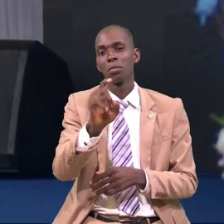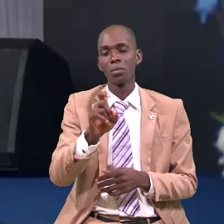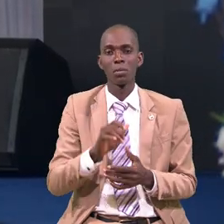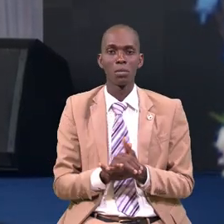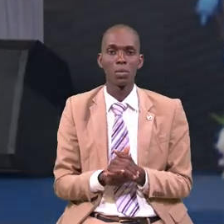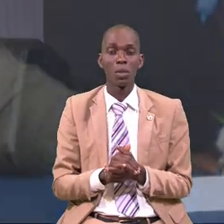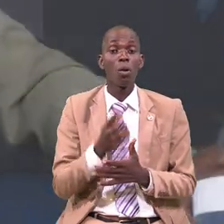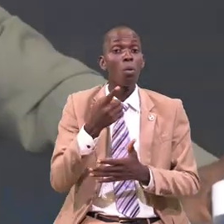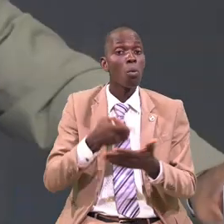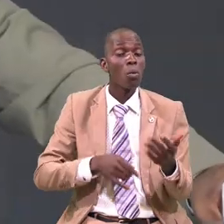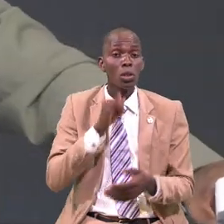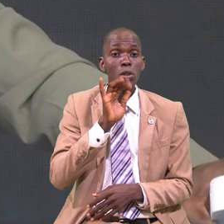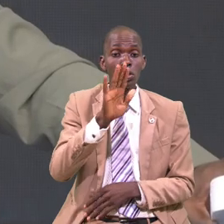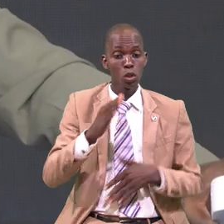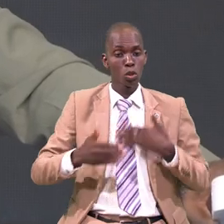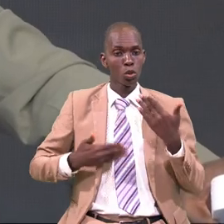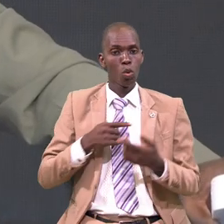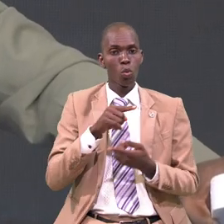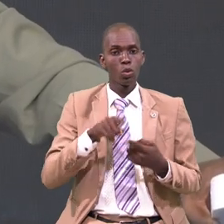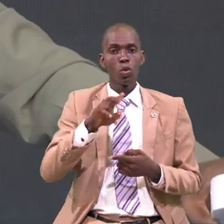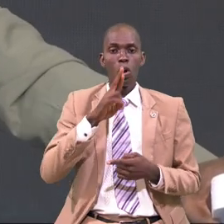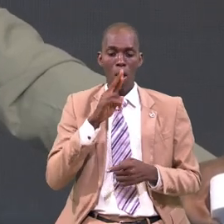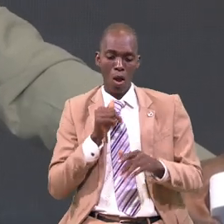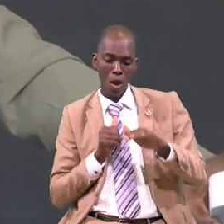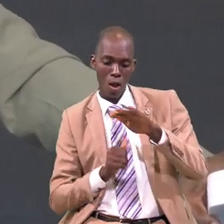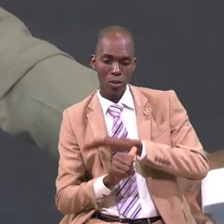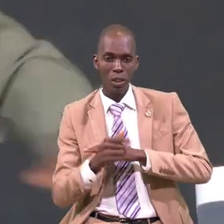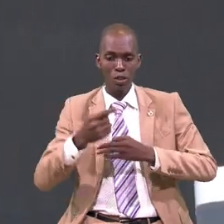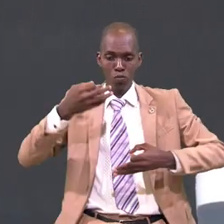What's the joy when you're under condemnation of sinning?